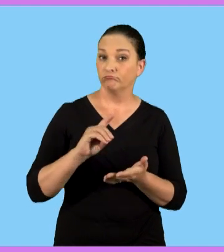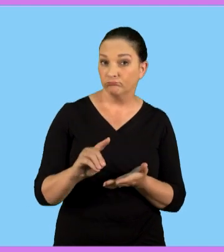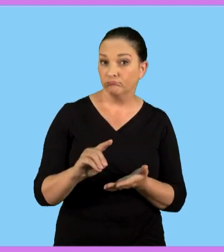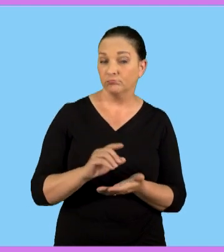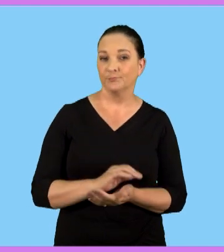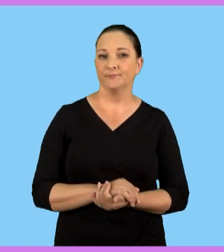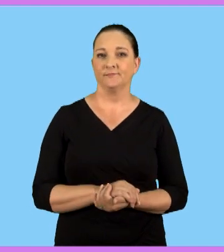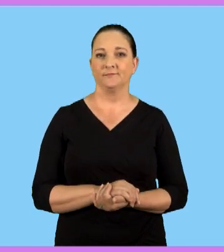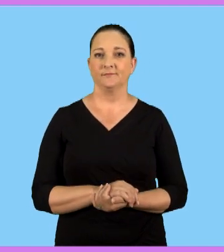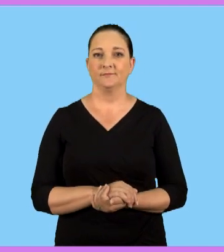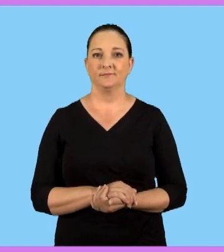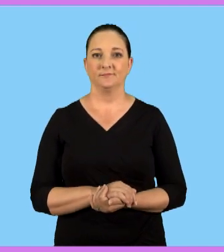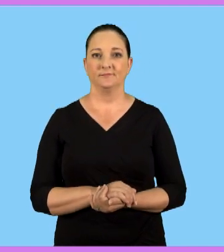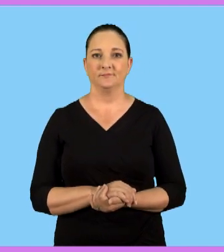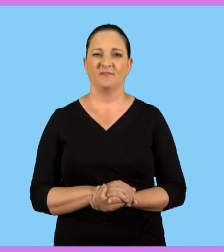Donations,